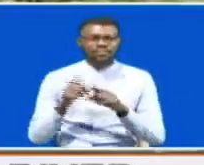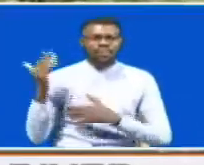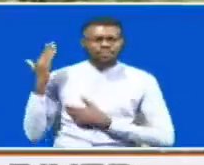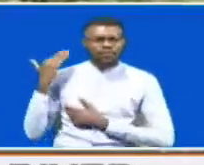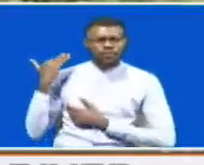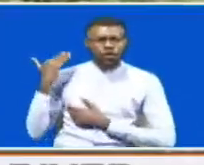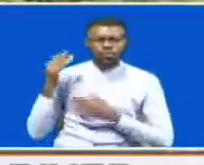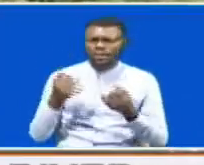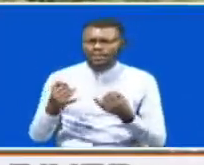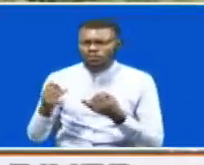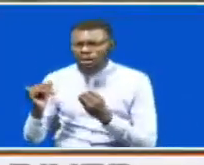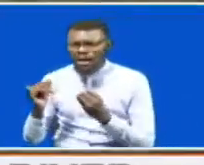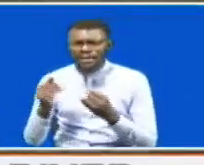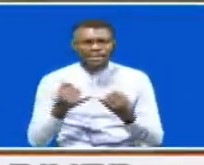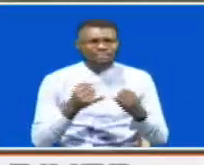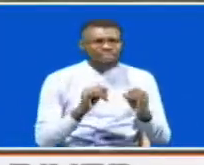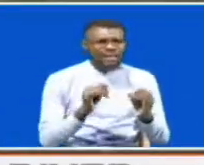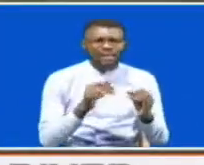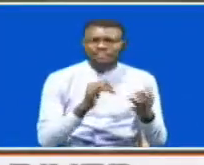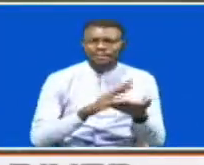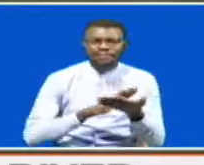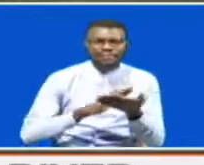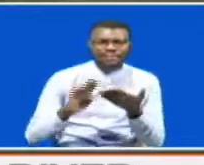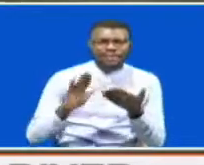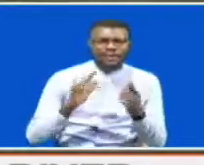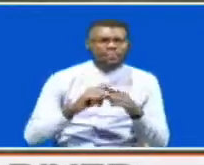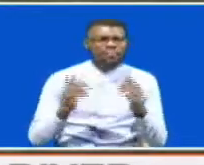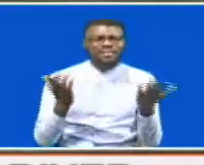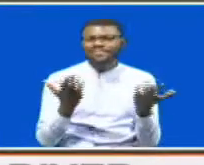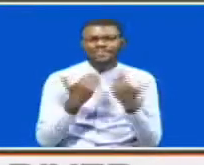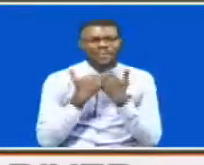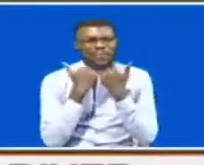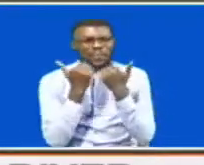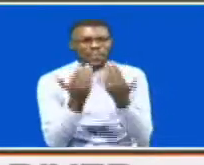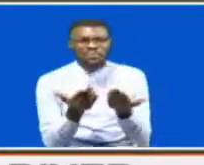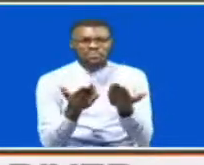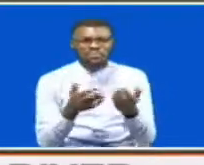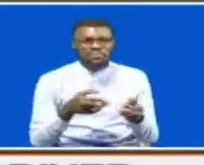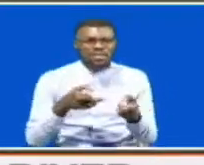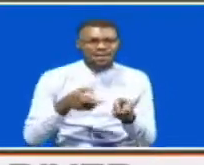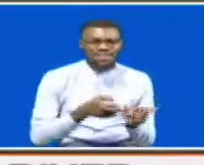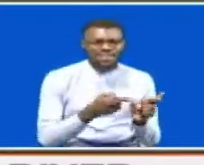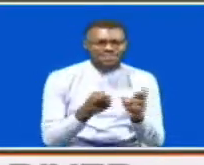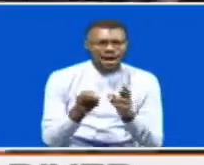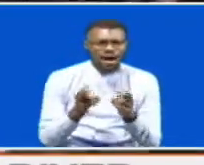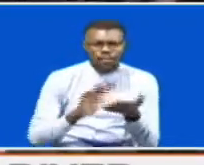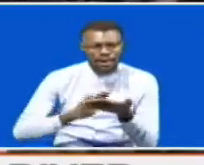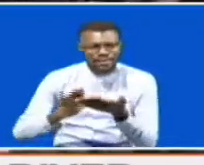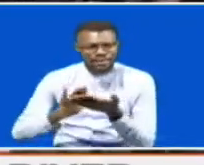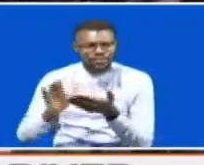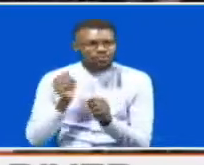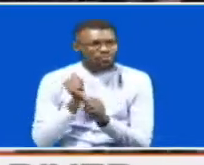attempts, it appears that restoring the county's river is not a walk in the park.